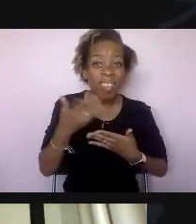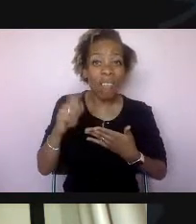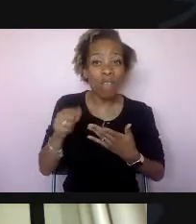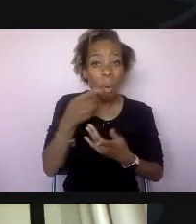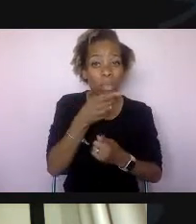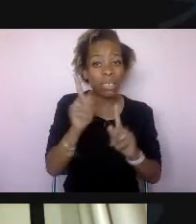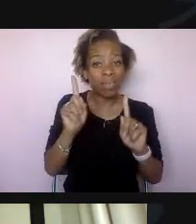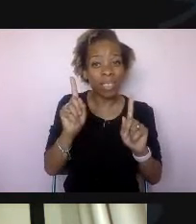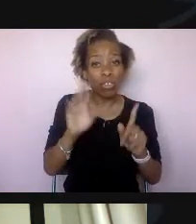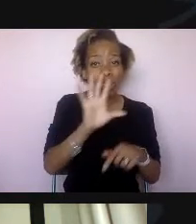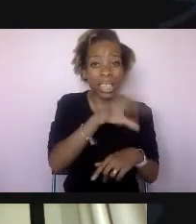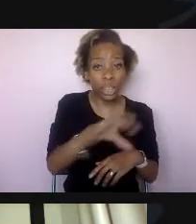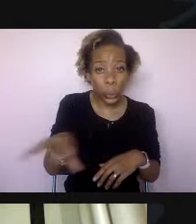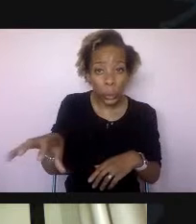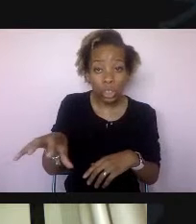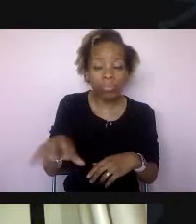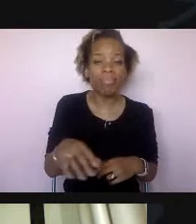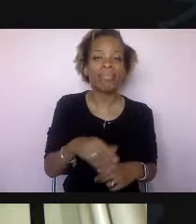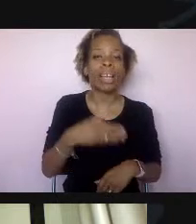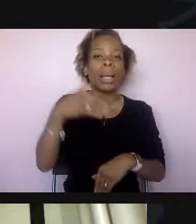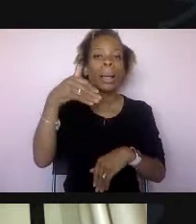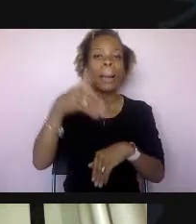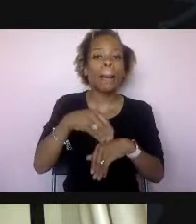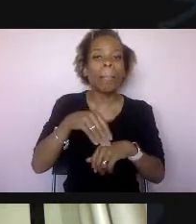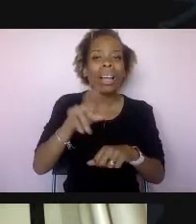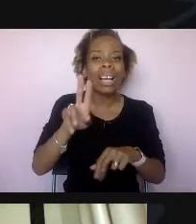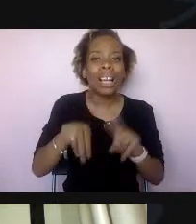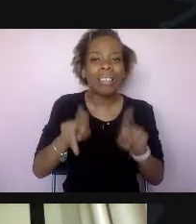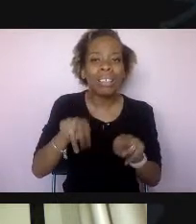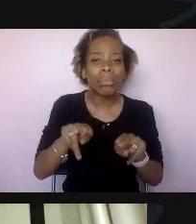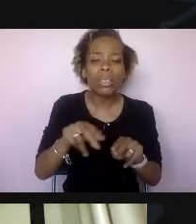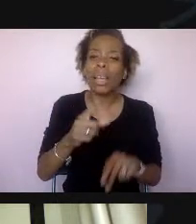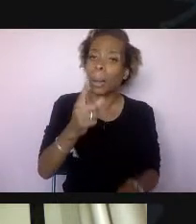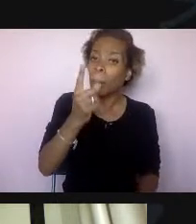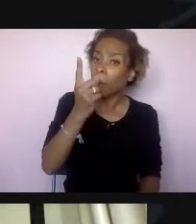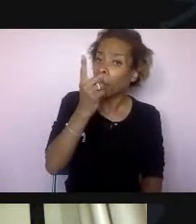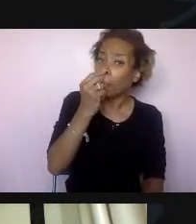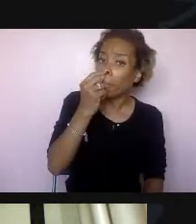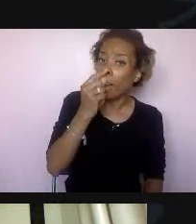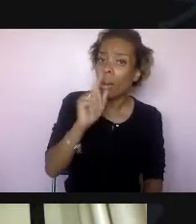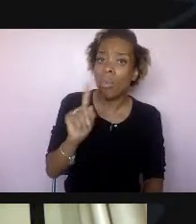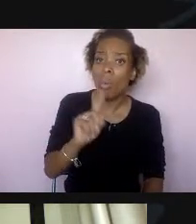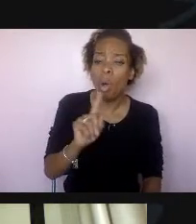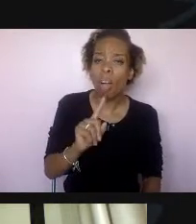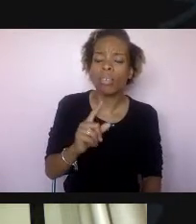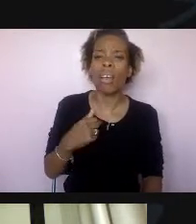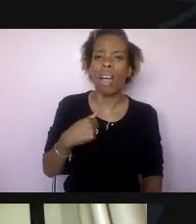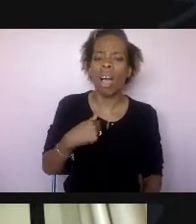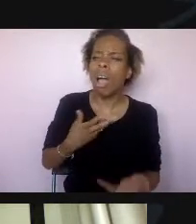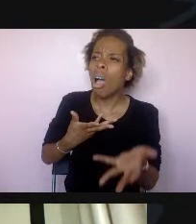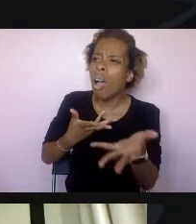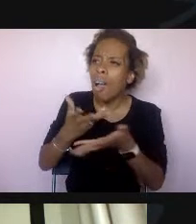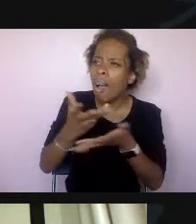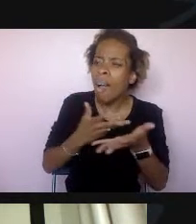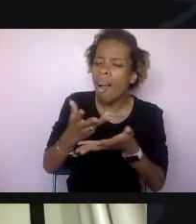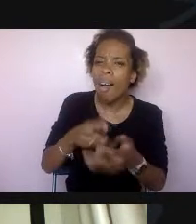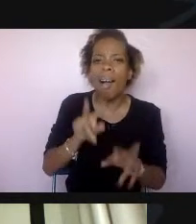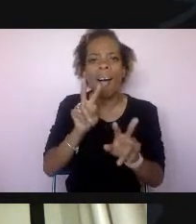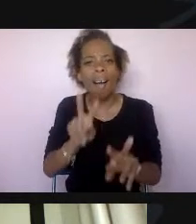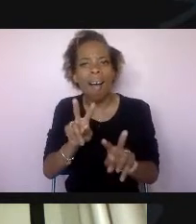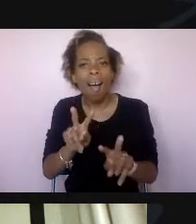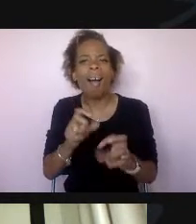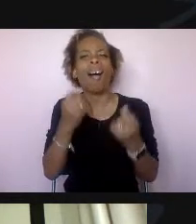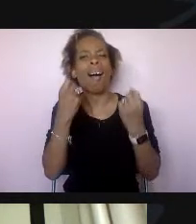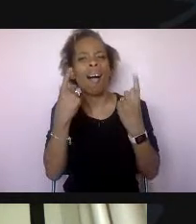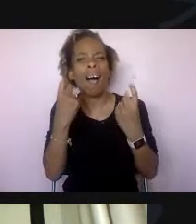think impact assessments can fulfill a role here in terms of actually talking and listening with people. And I think what Jenny said about who